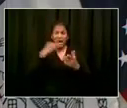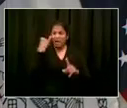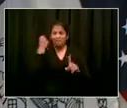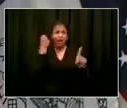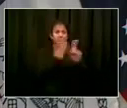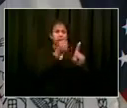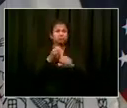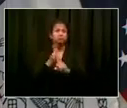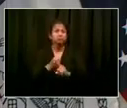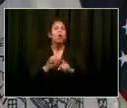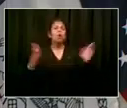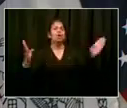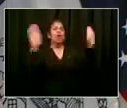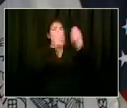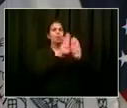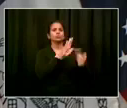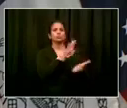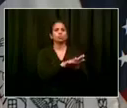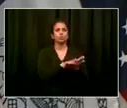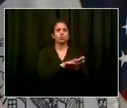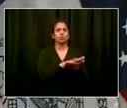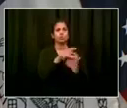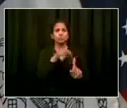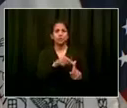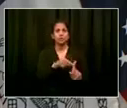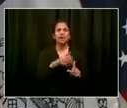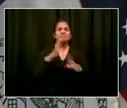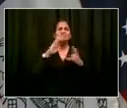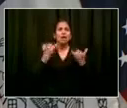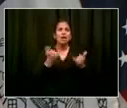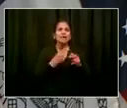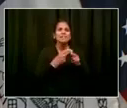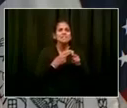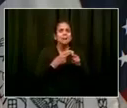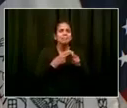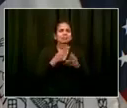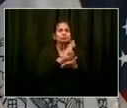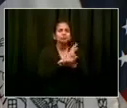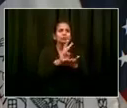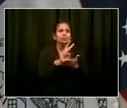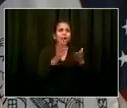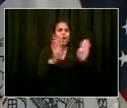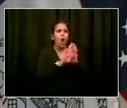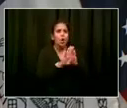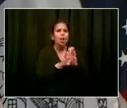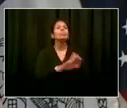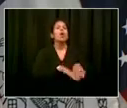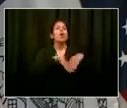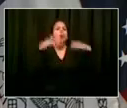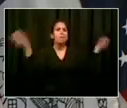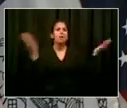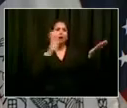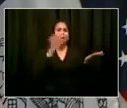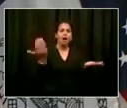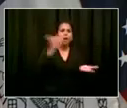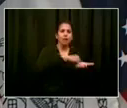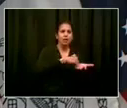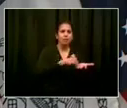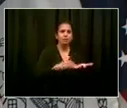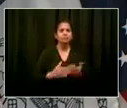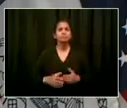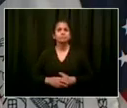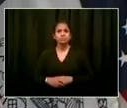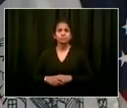there's not an easy way to have a standard. What really matters here is to keep everyone safe, to make sure kids get the best